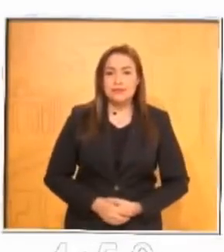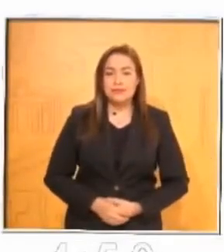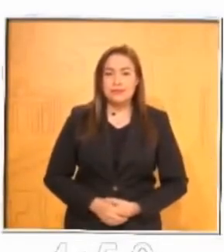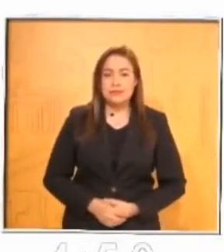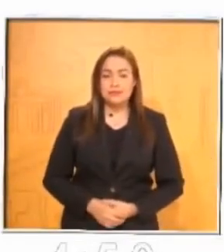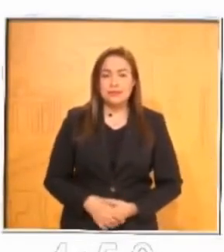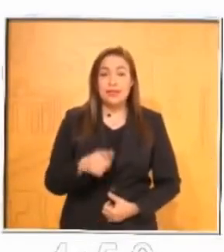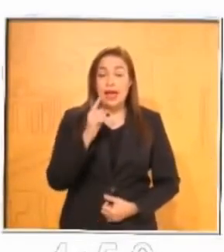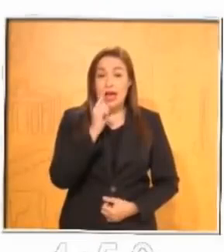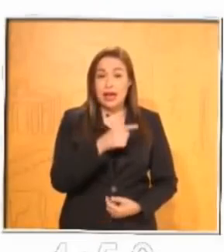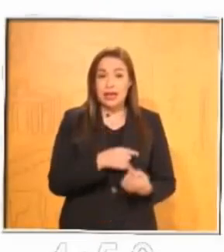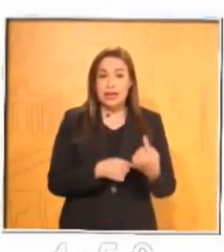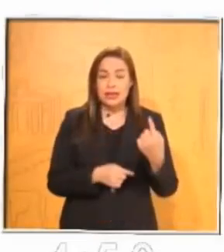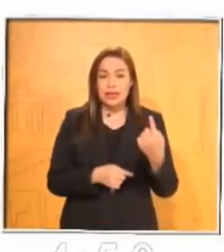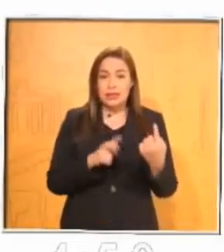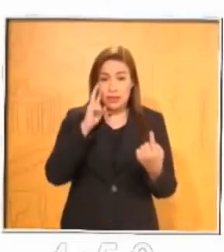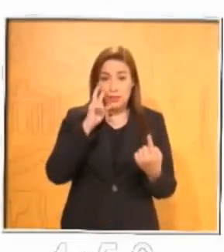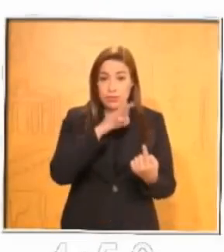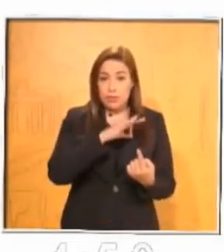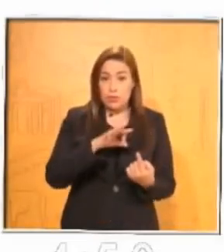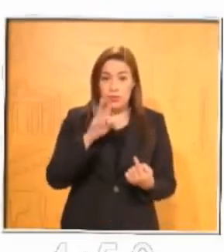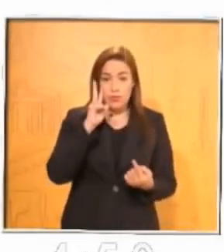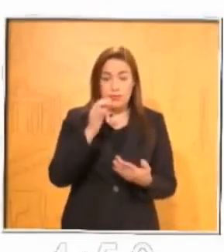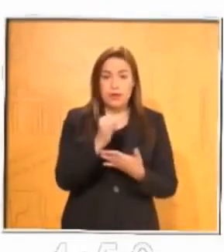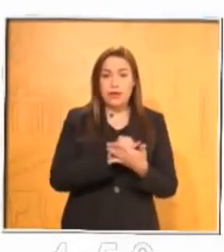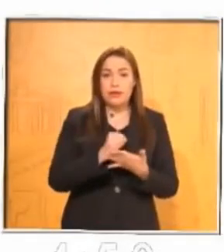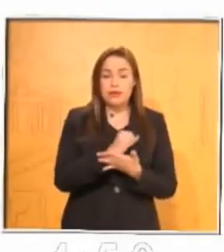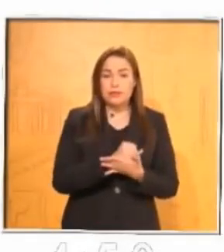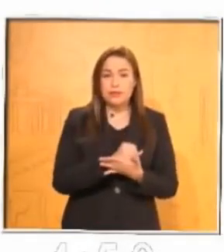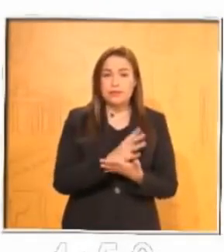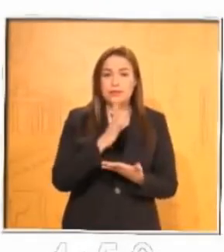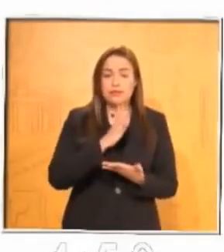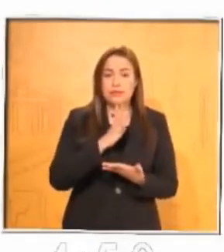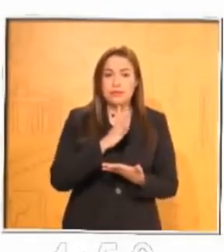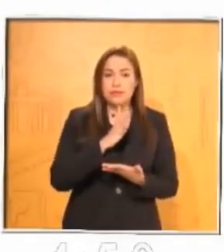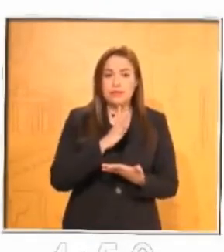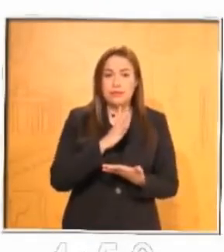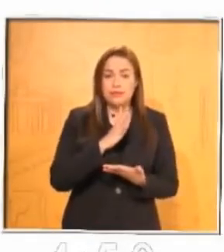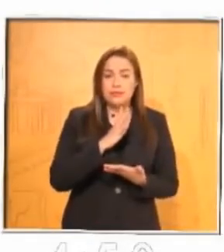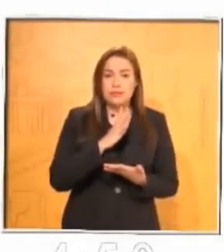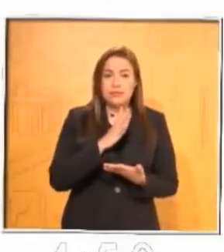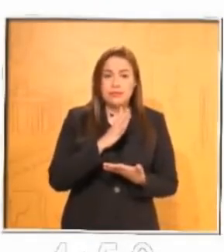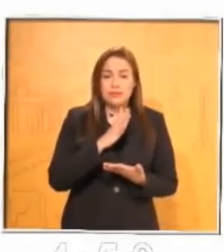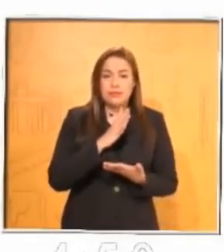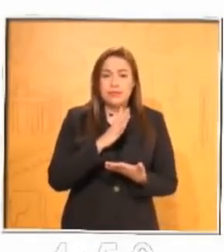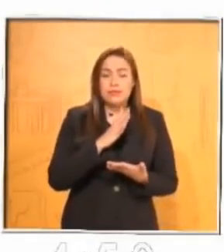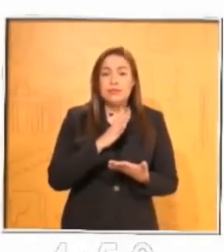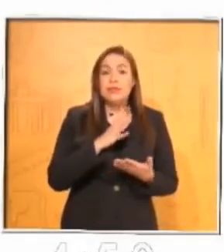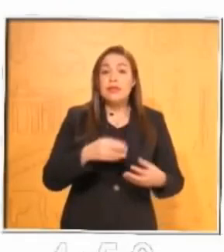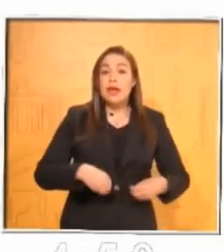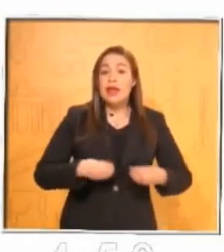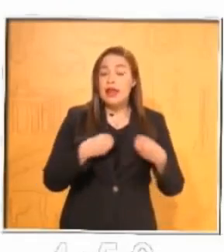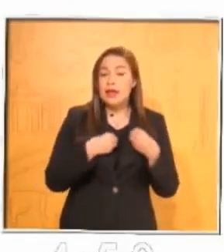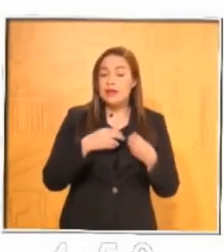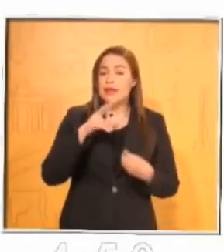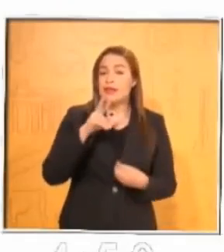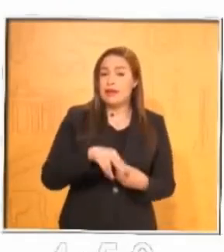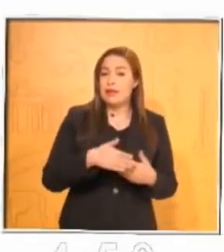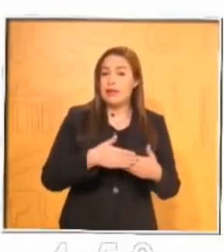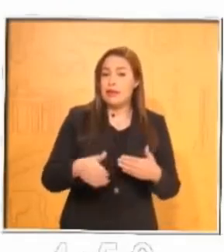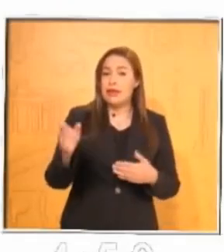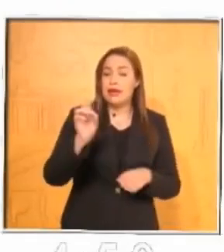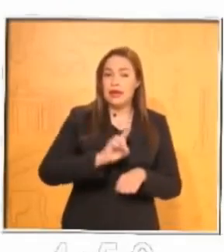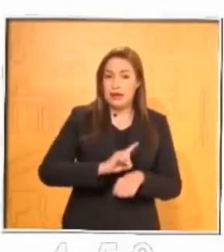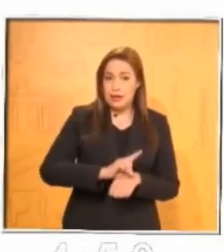Here in this image, we can find a comic strip, and I would like to point out to